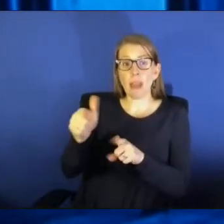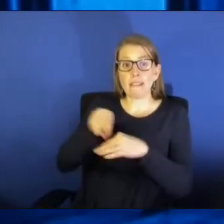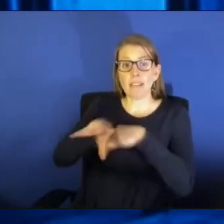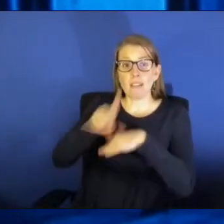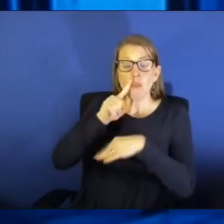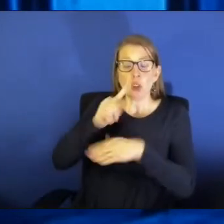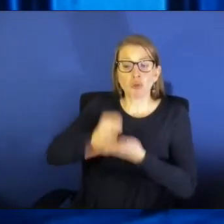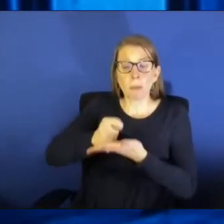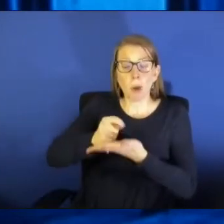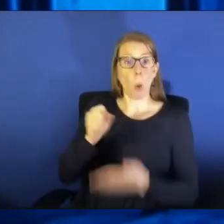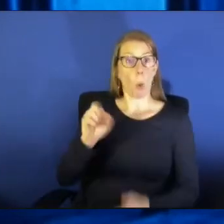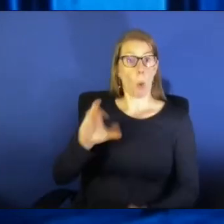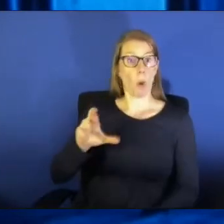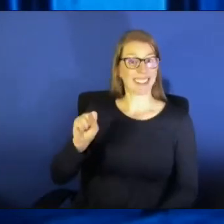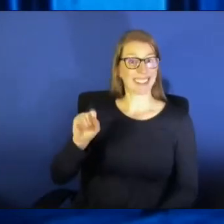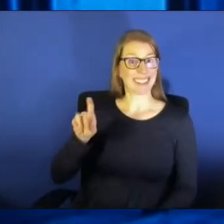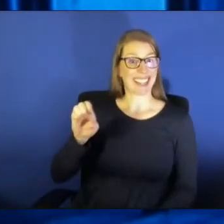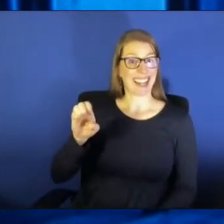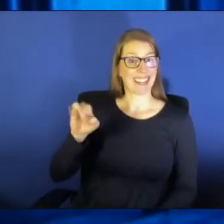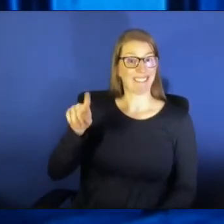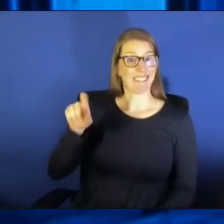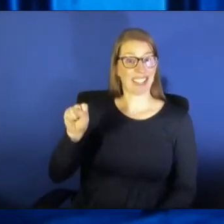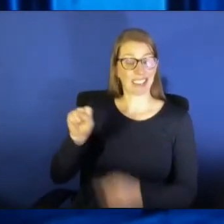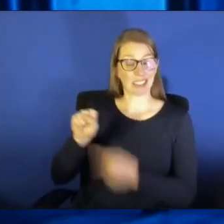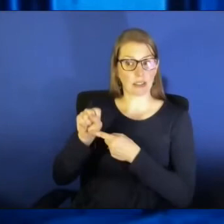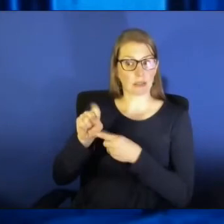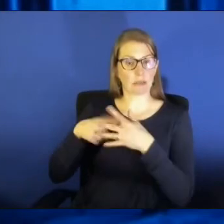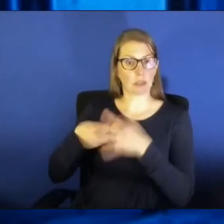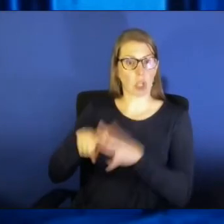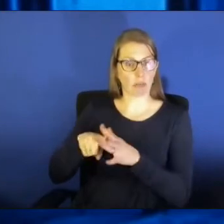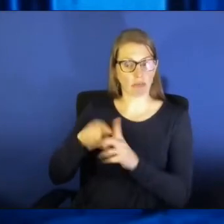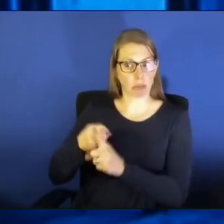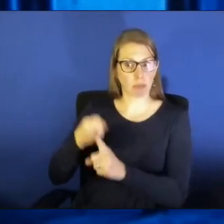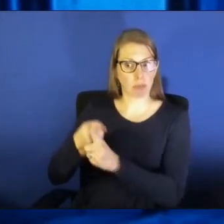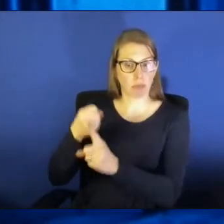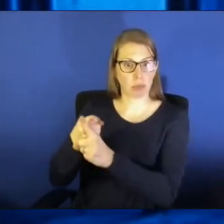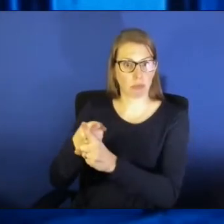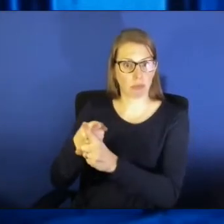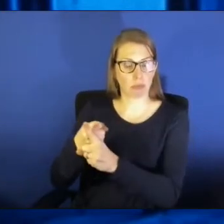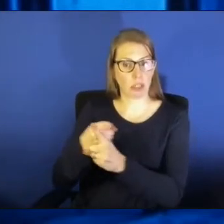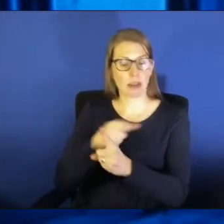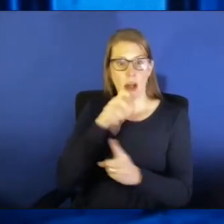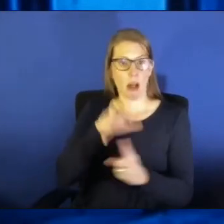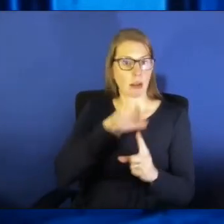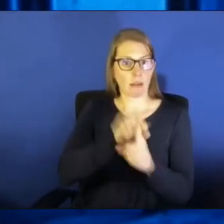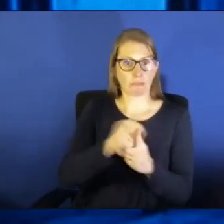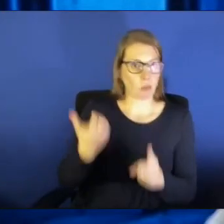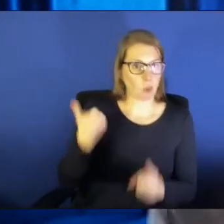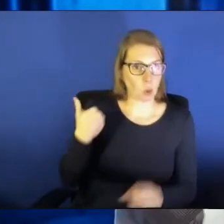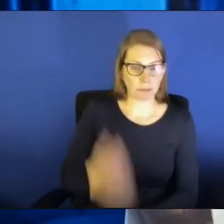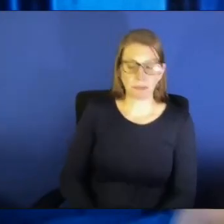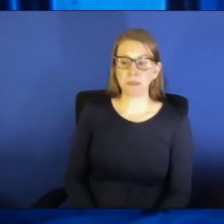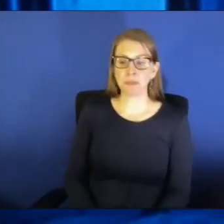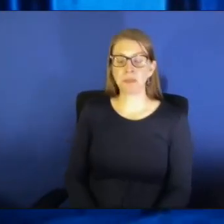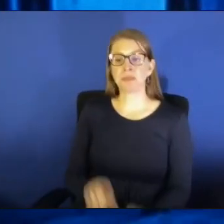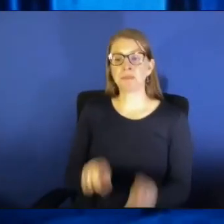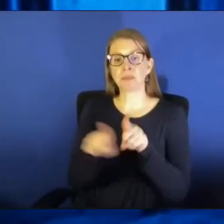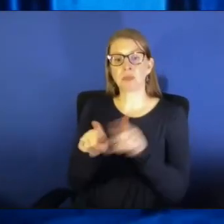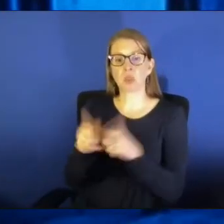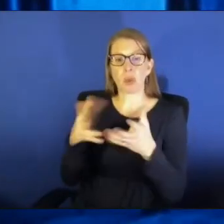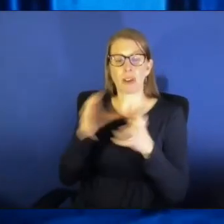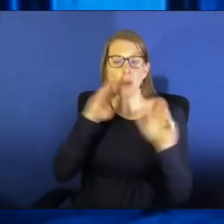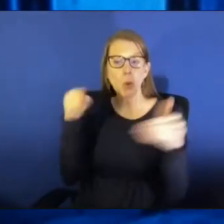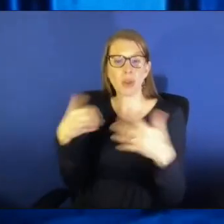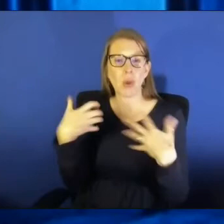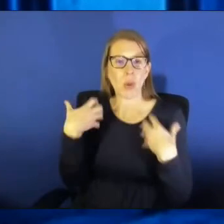effects that may be picked up that haven't been described. And then we really want to focus on wellness too. Some of that is the